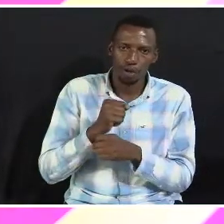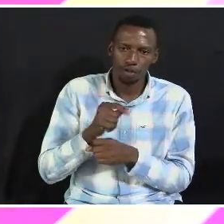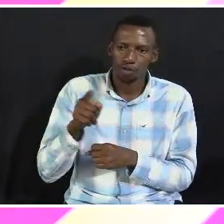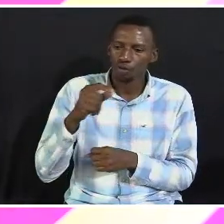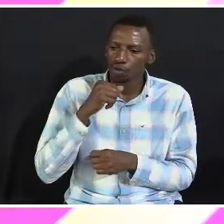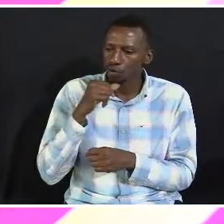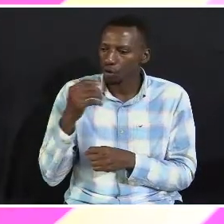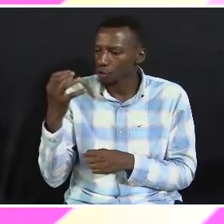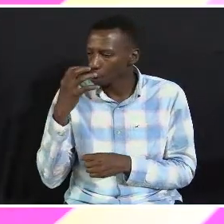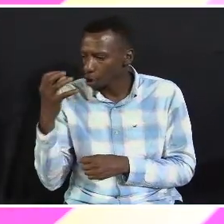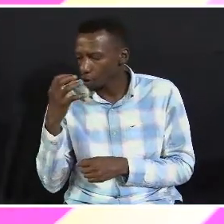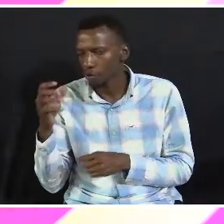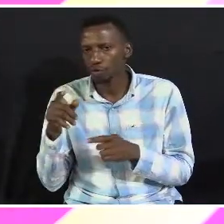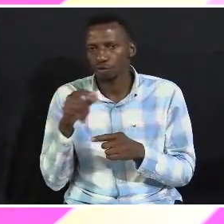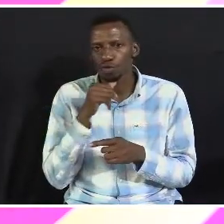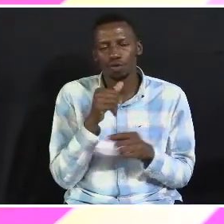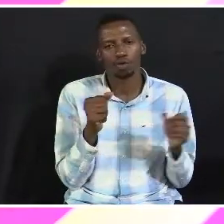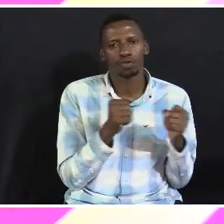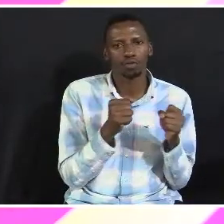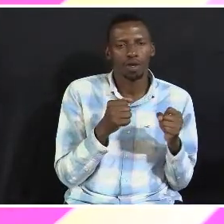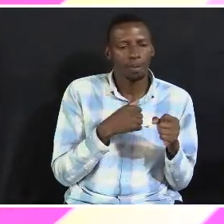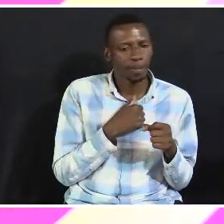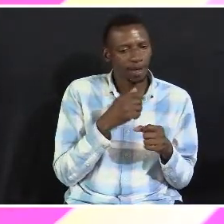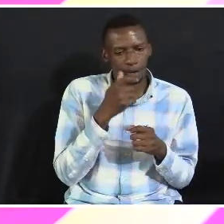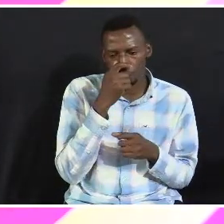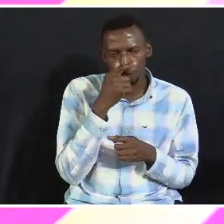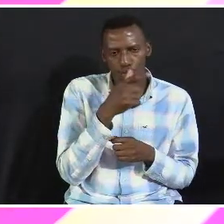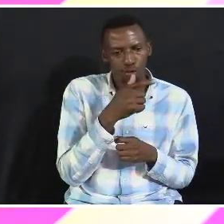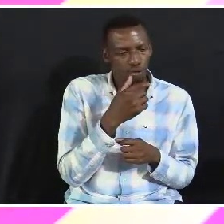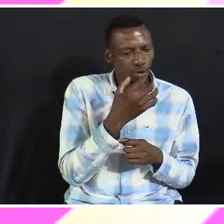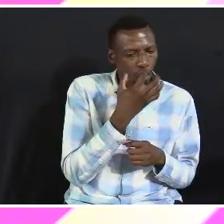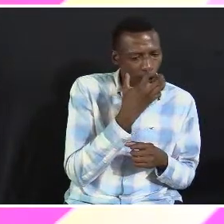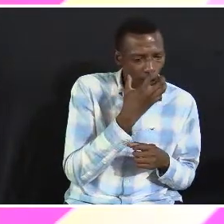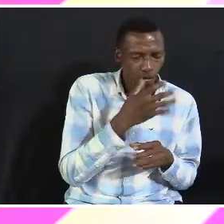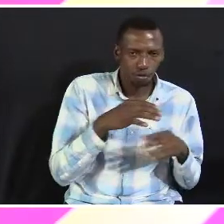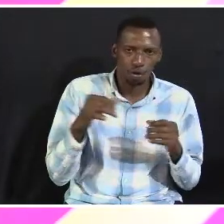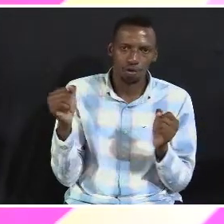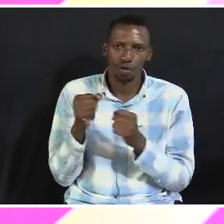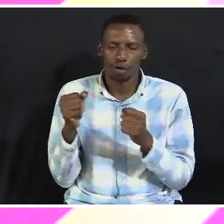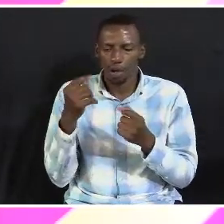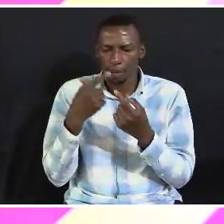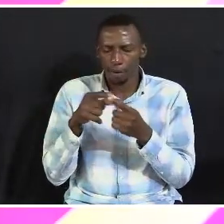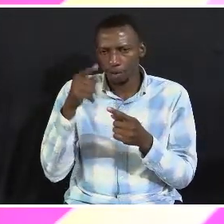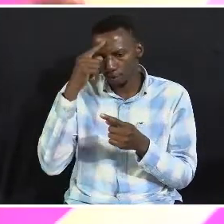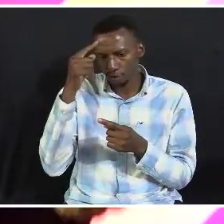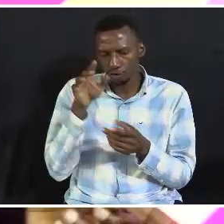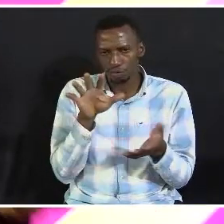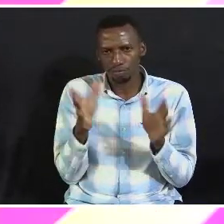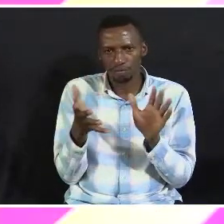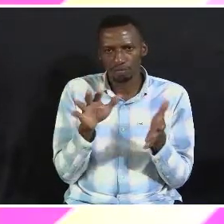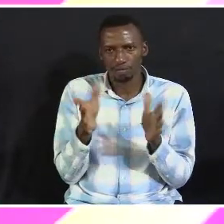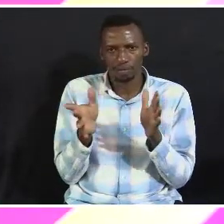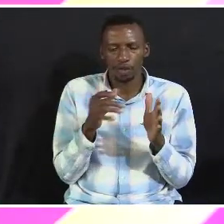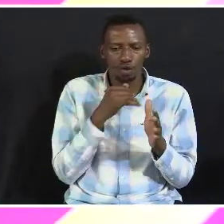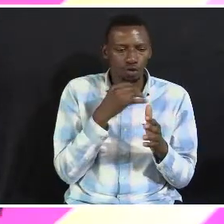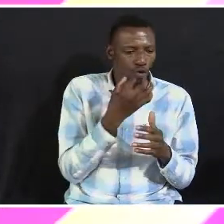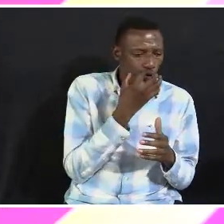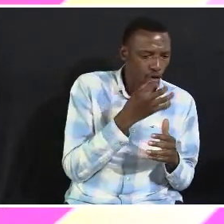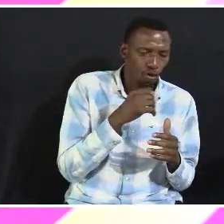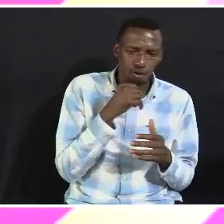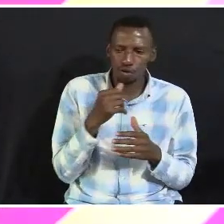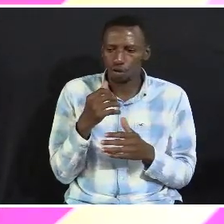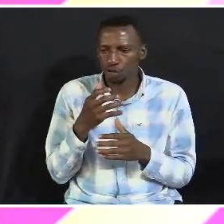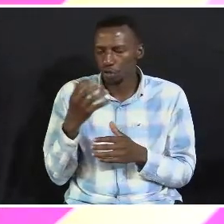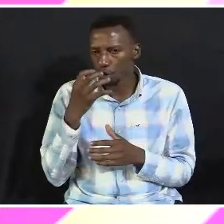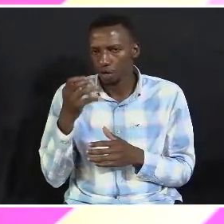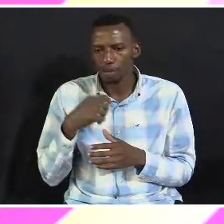I could wish you were cold or hot. So then, because you are lukewarm and neither cold nor hot, I will